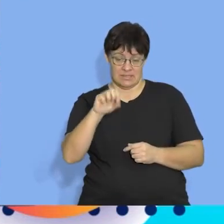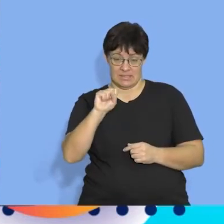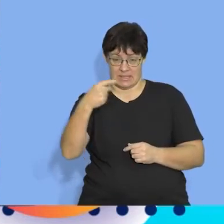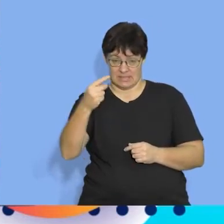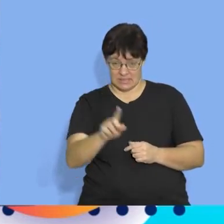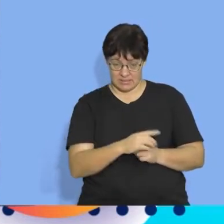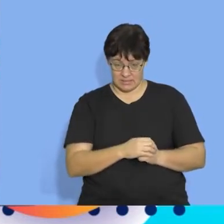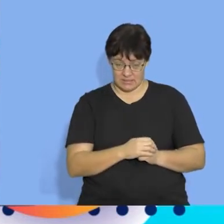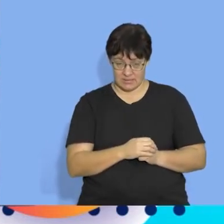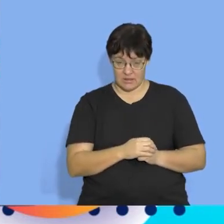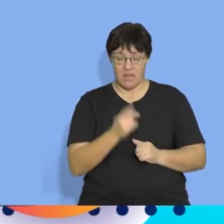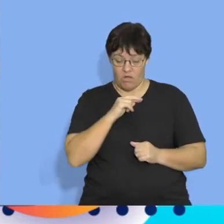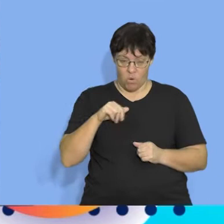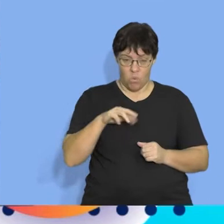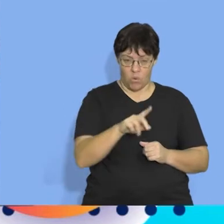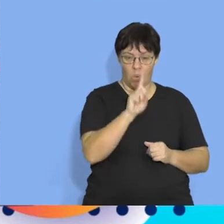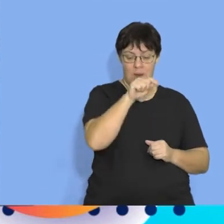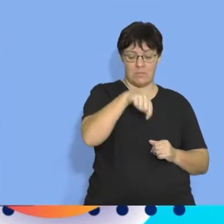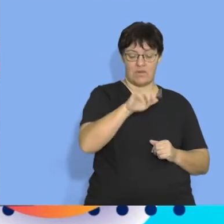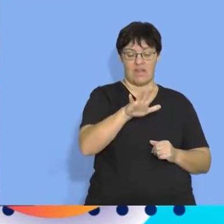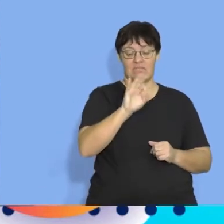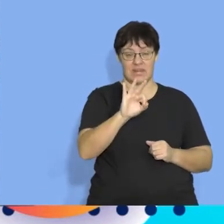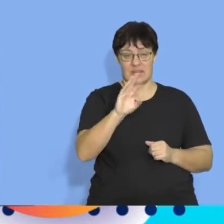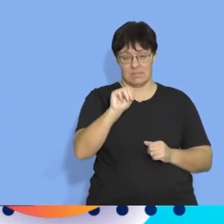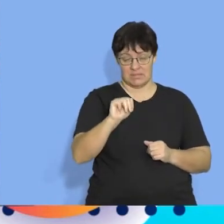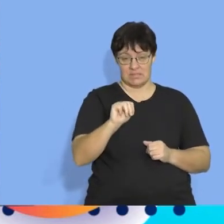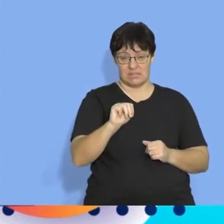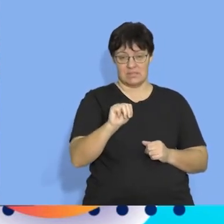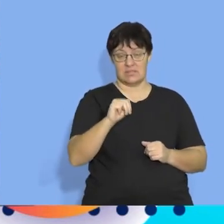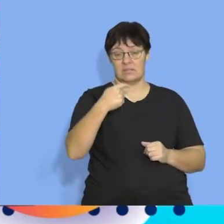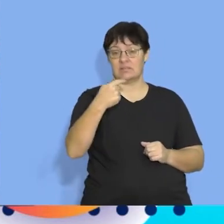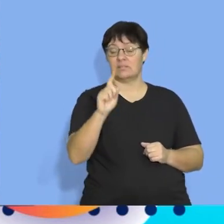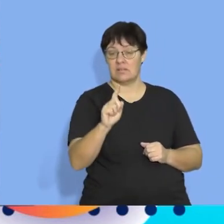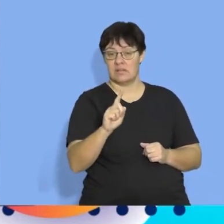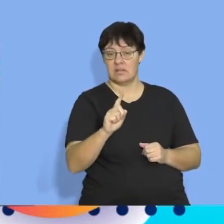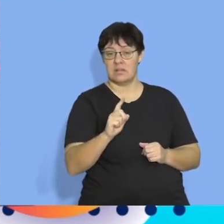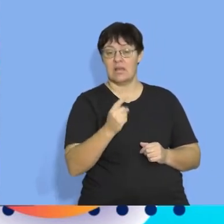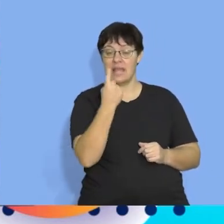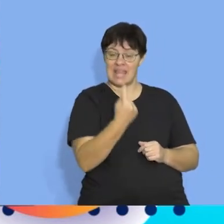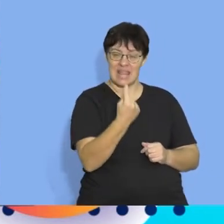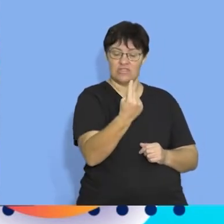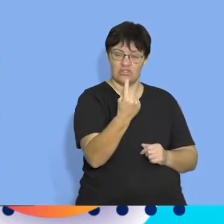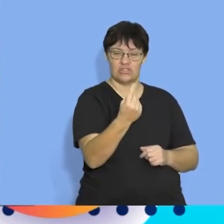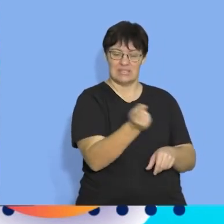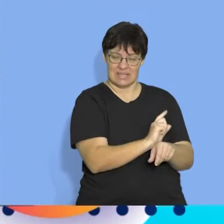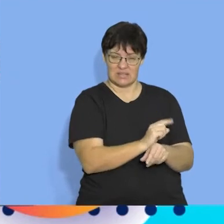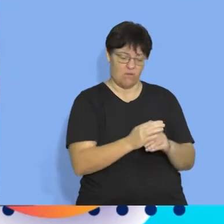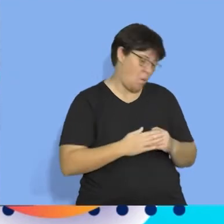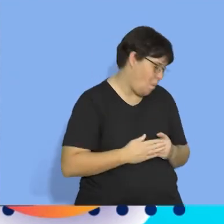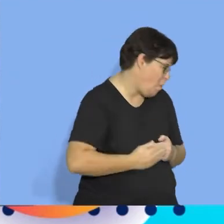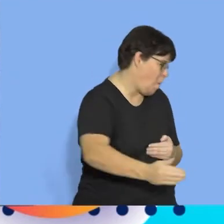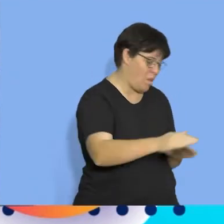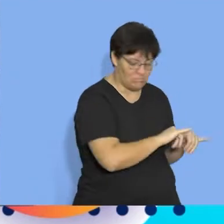meters, if she had to walk 1,53 meters per second every second for the